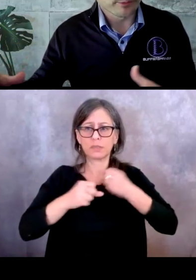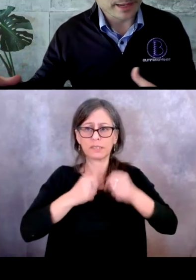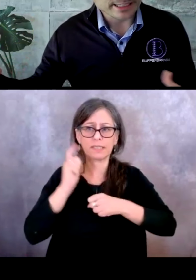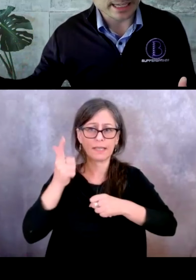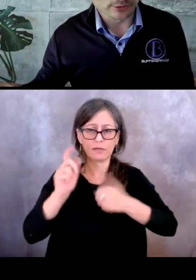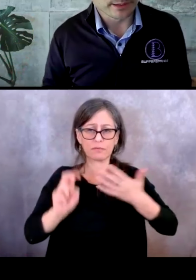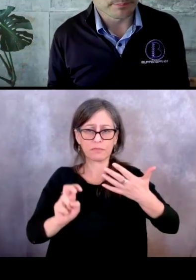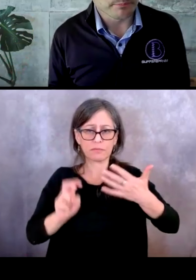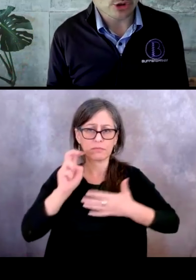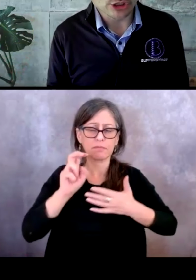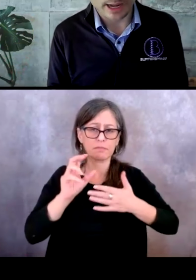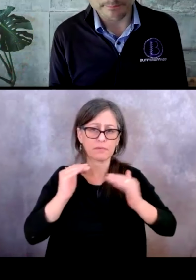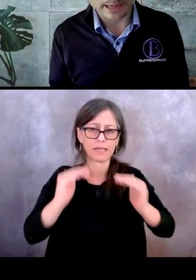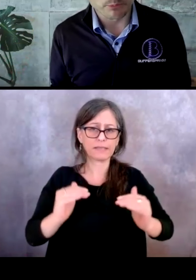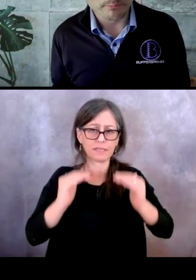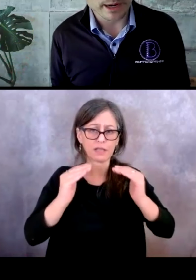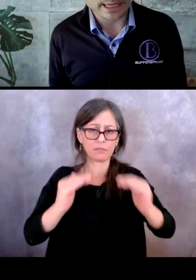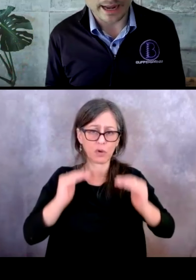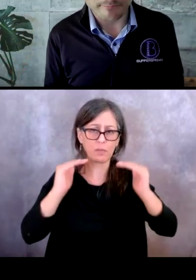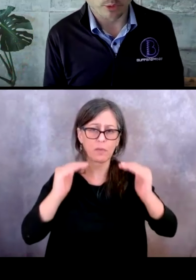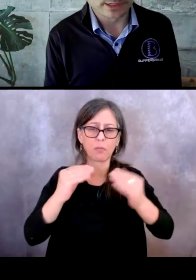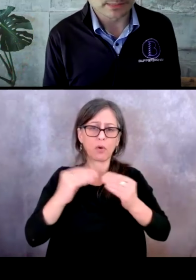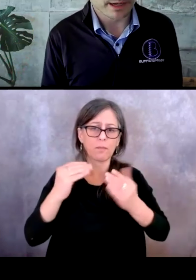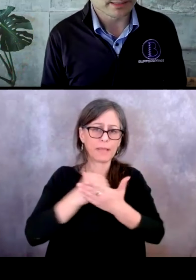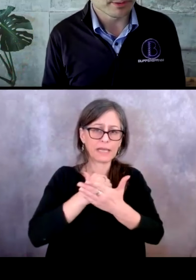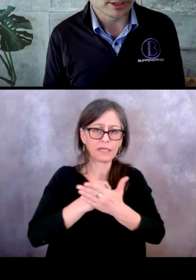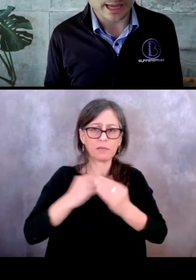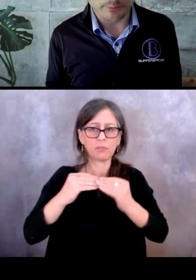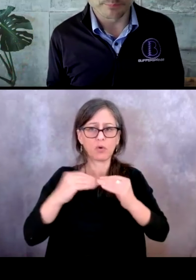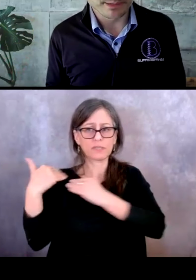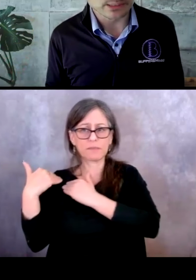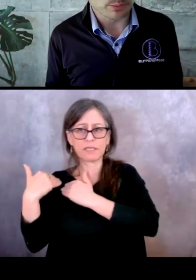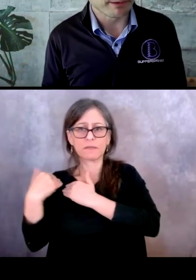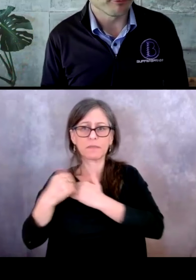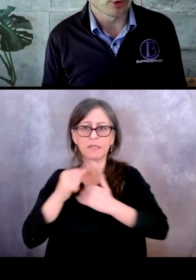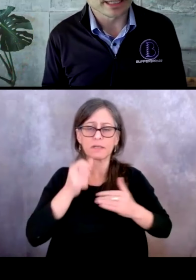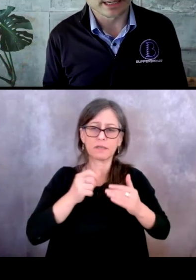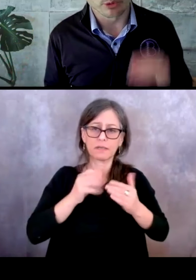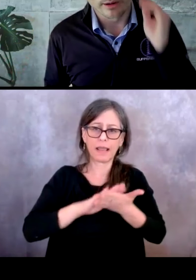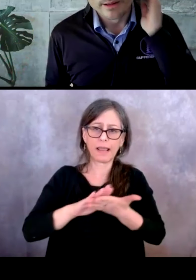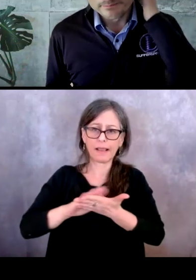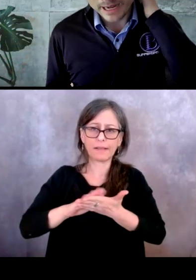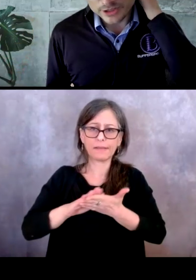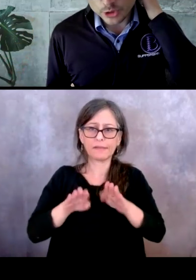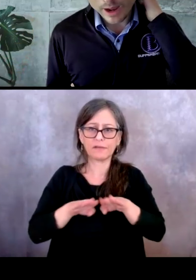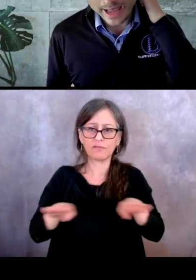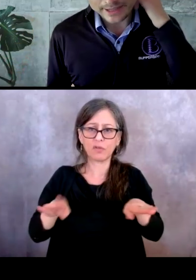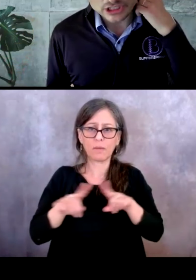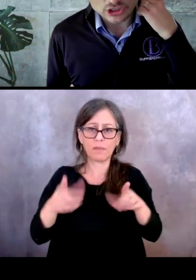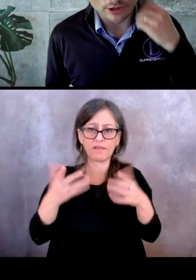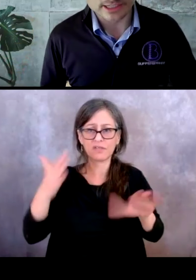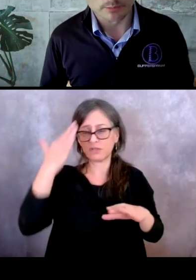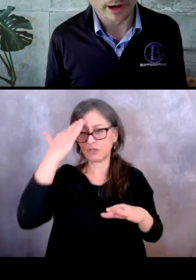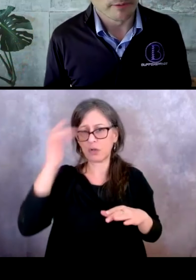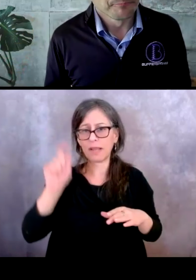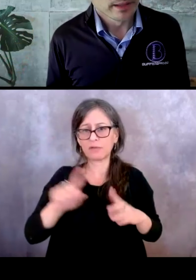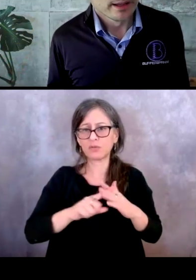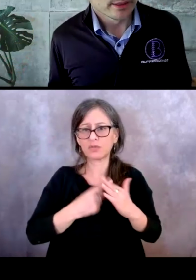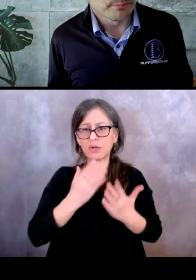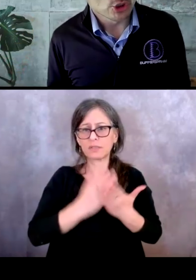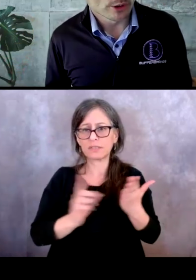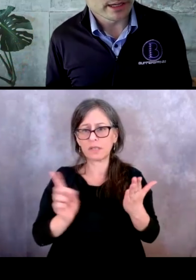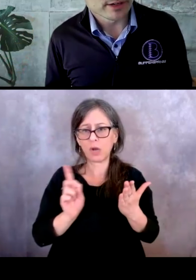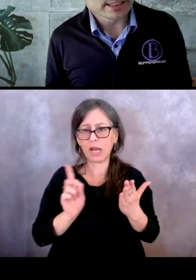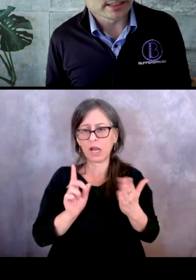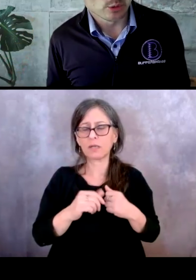after that, it would be accelerated promotion. I'd make more money. I'd have more responsibility. I wouldn't be sweeping floors anymore. But I knew I had to start somewhere.